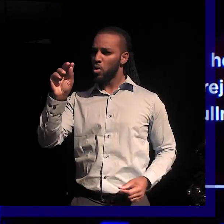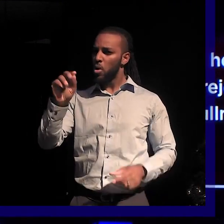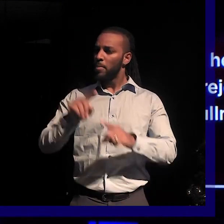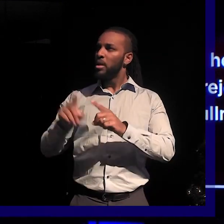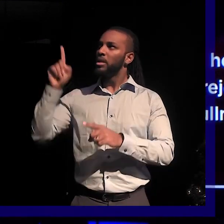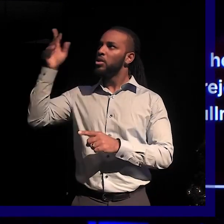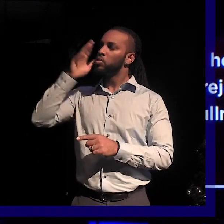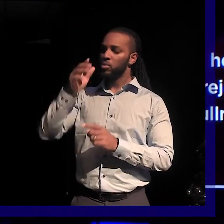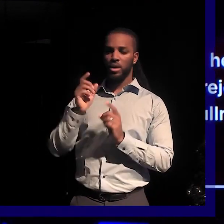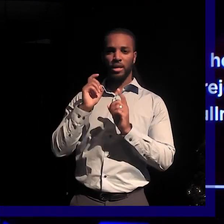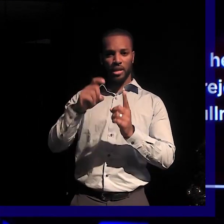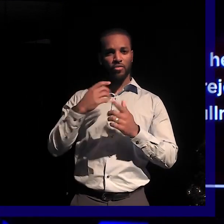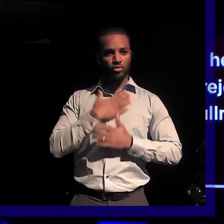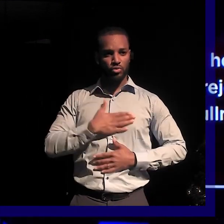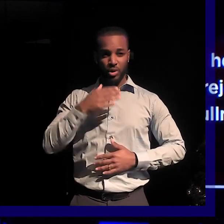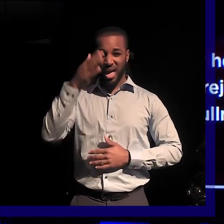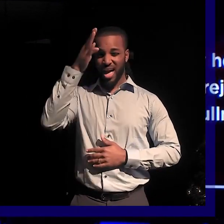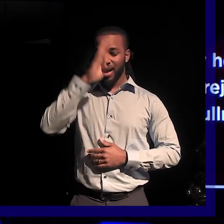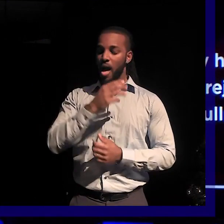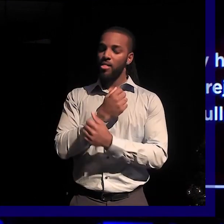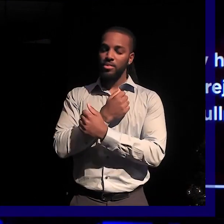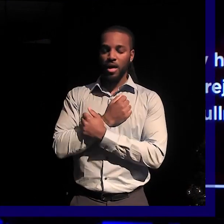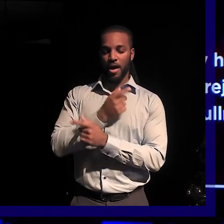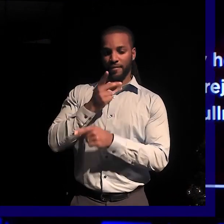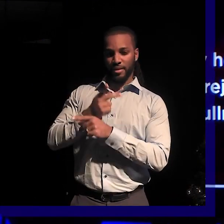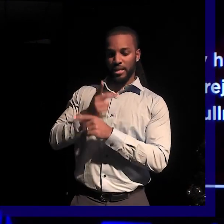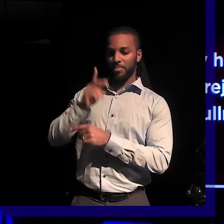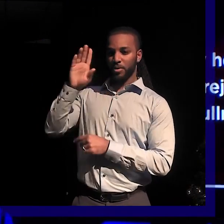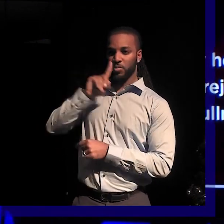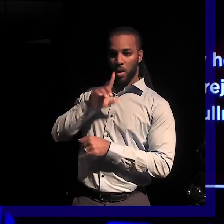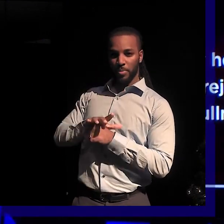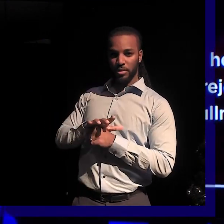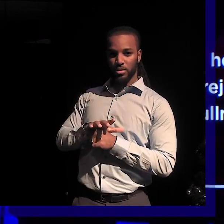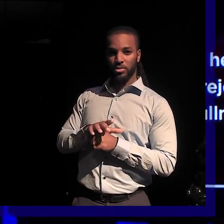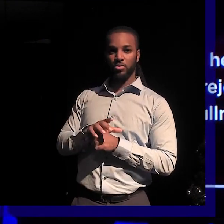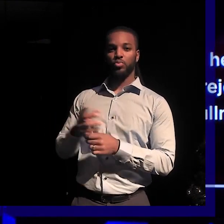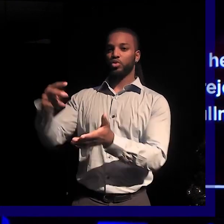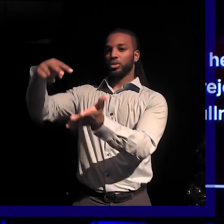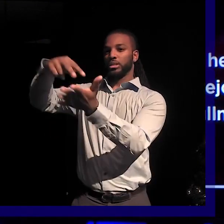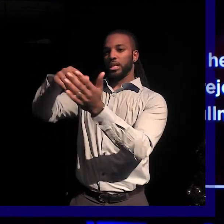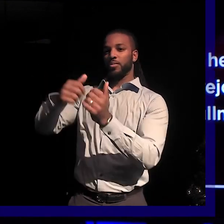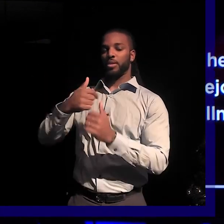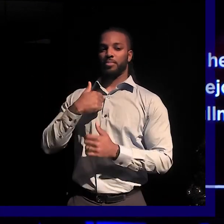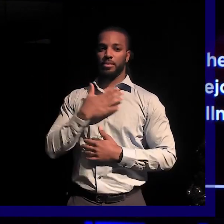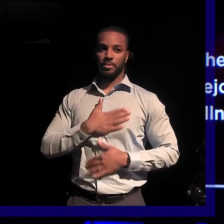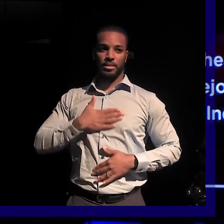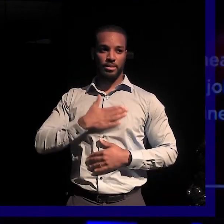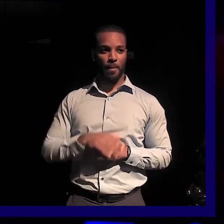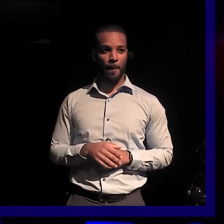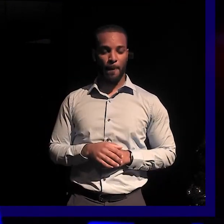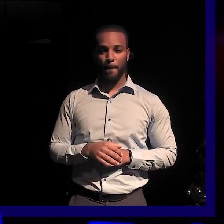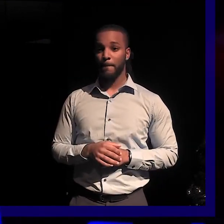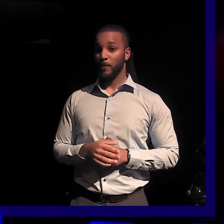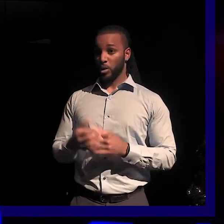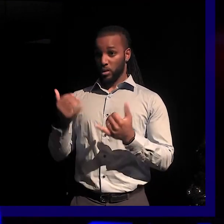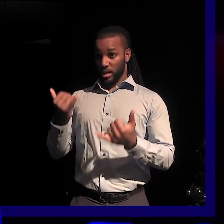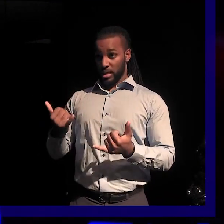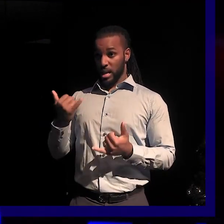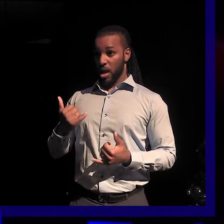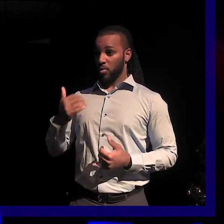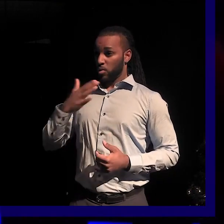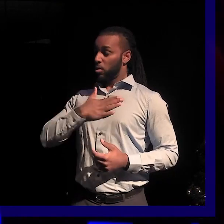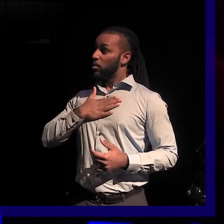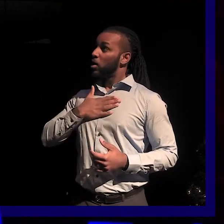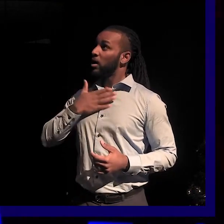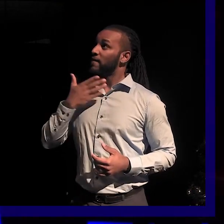I'm holding you to it. God loves it when we hold Him to His promises. Would you stand? We are now going to